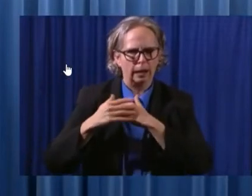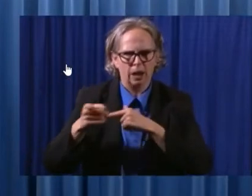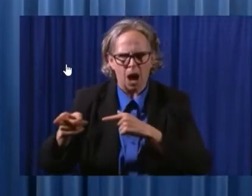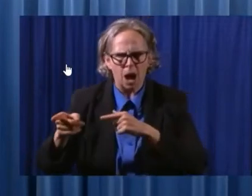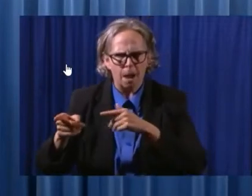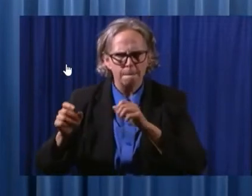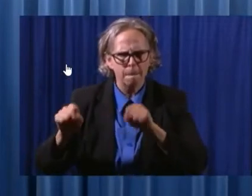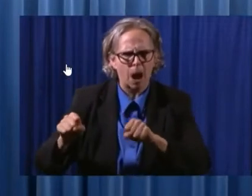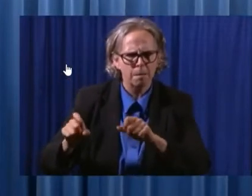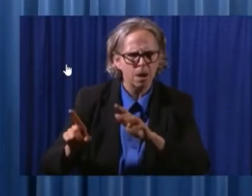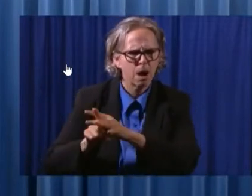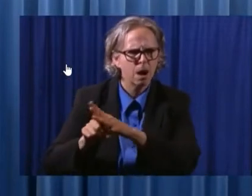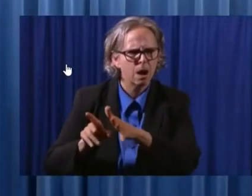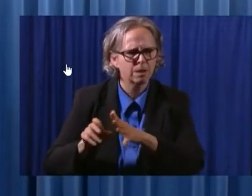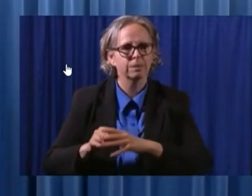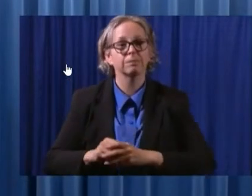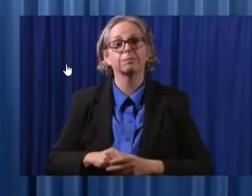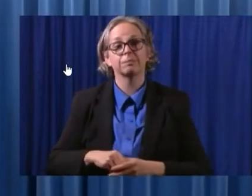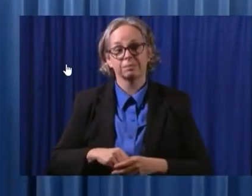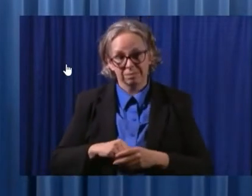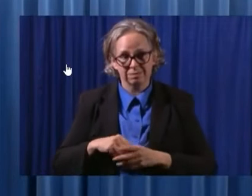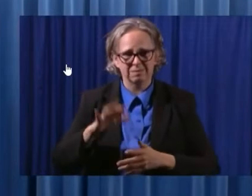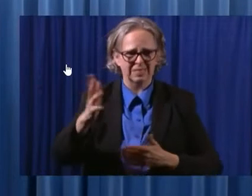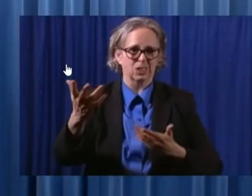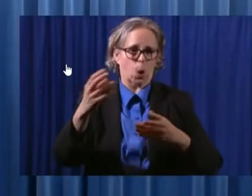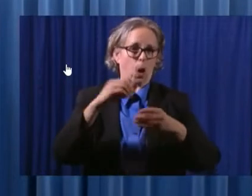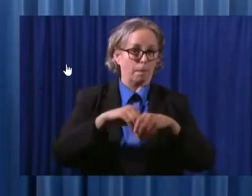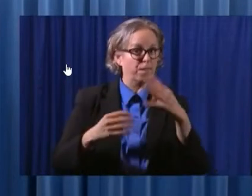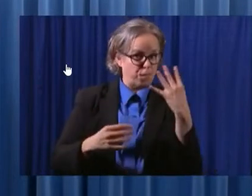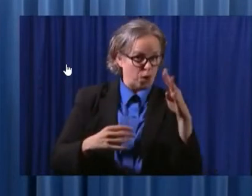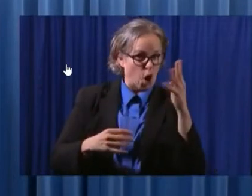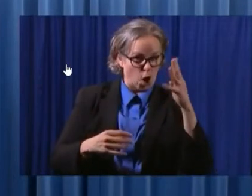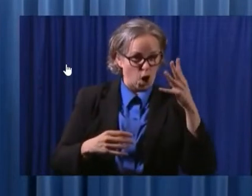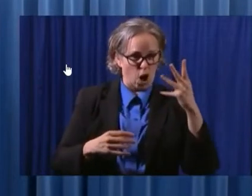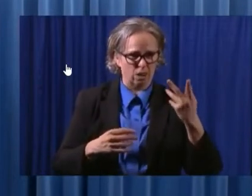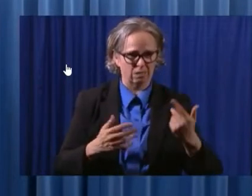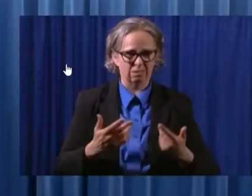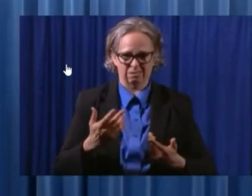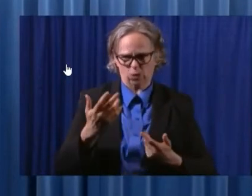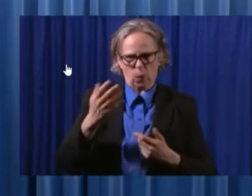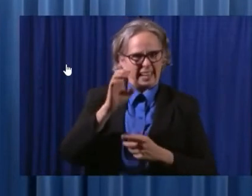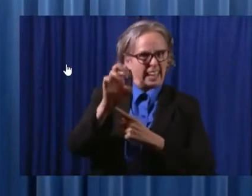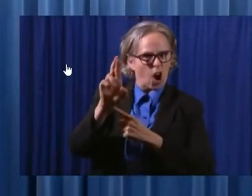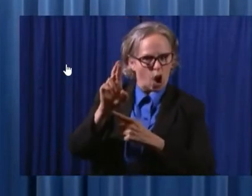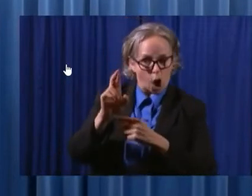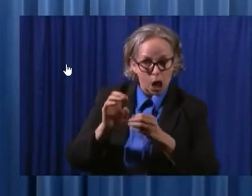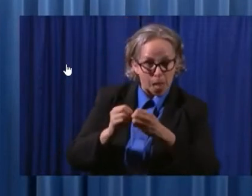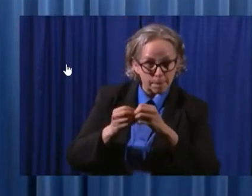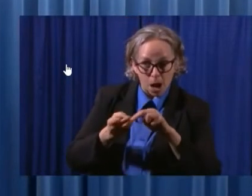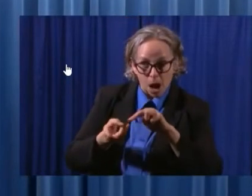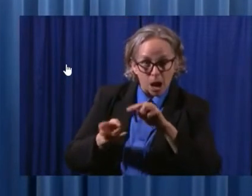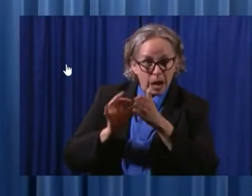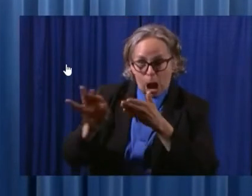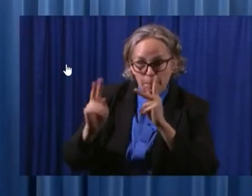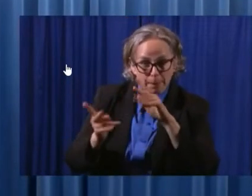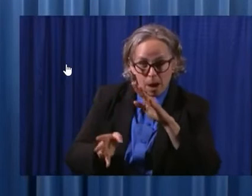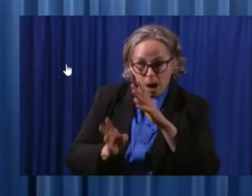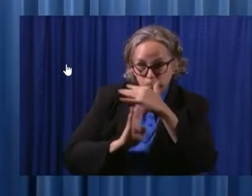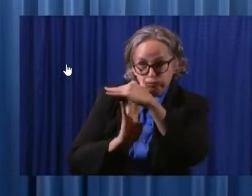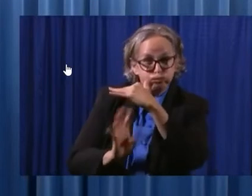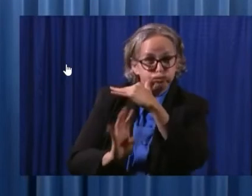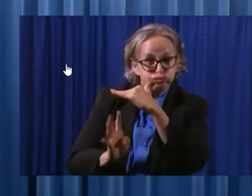That would include indicator 4, sustained increase in emergency room visits. Emergency room data will show us the trend in the number of